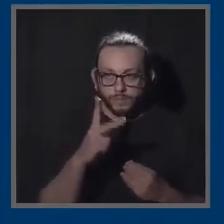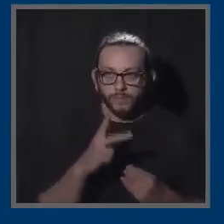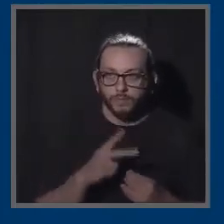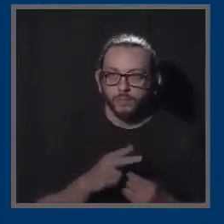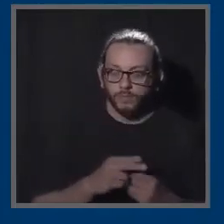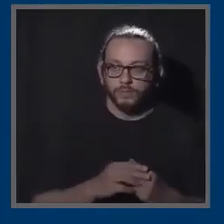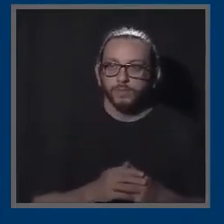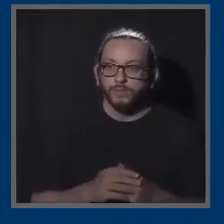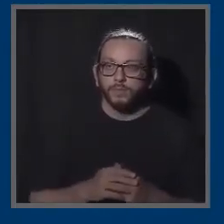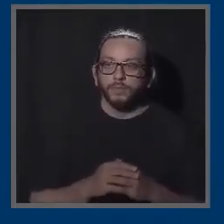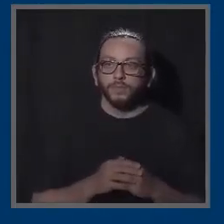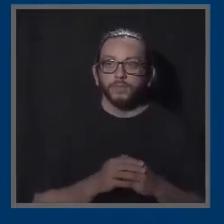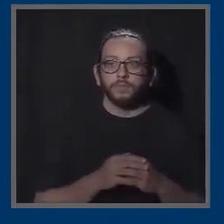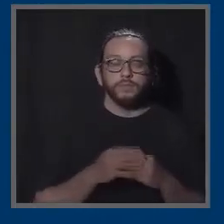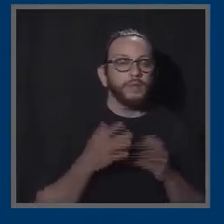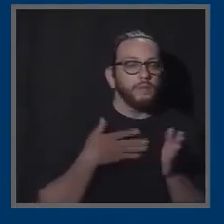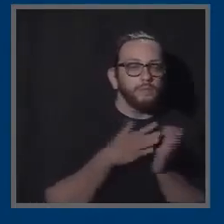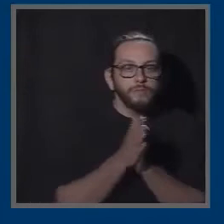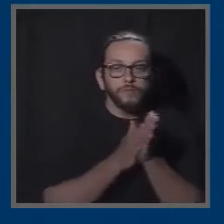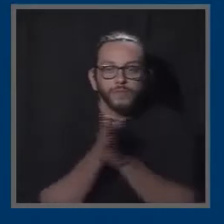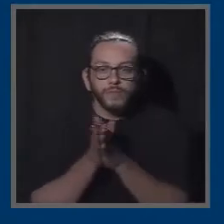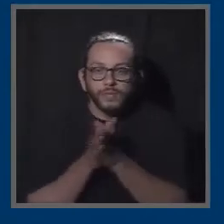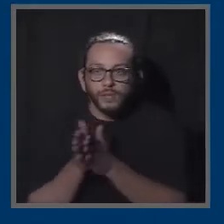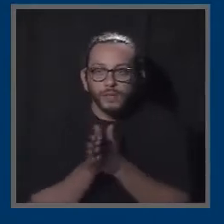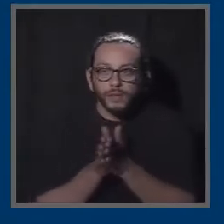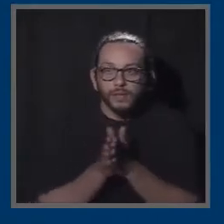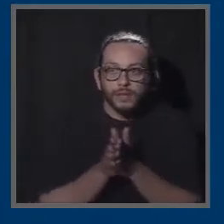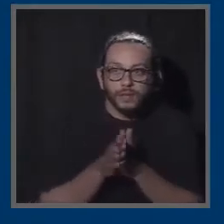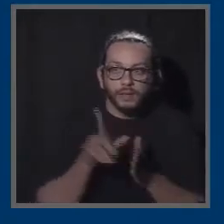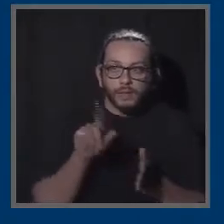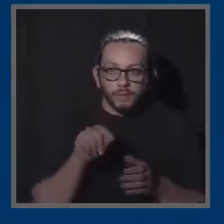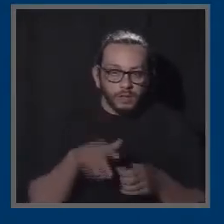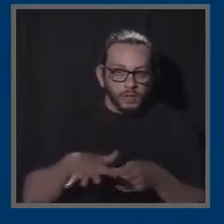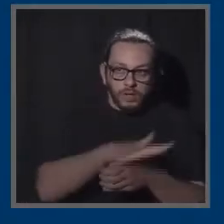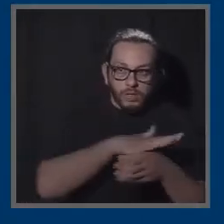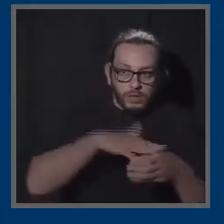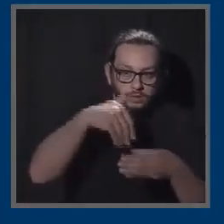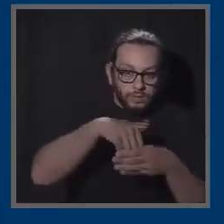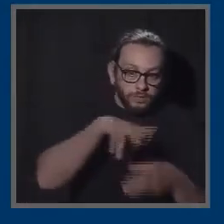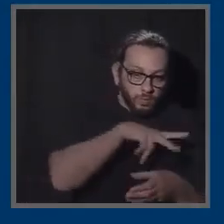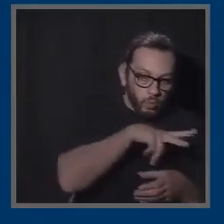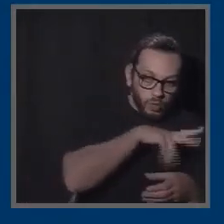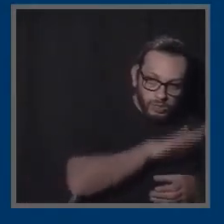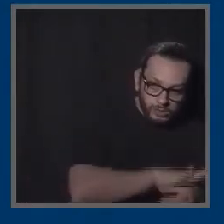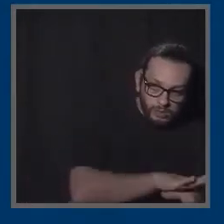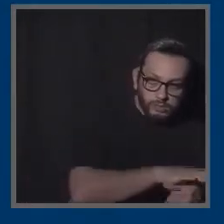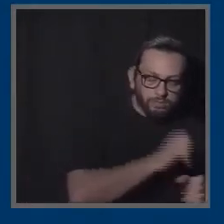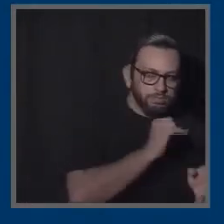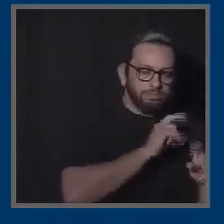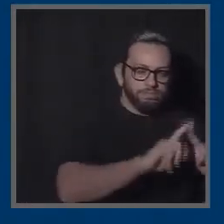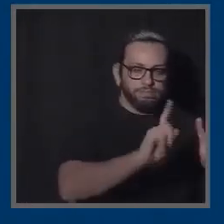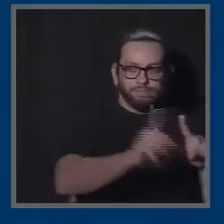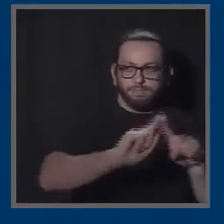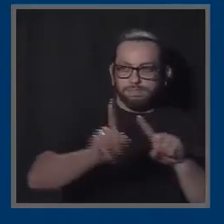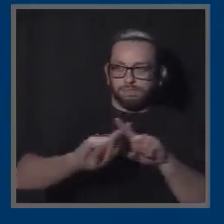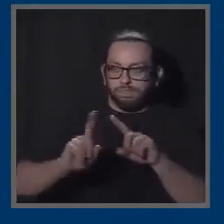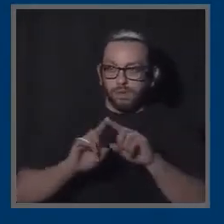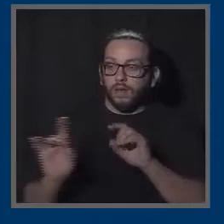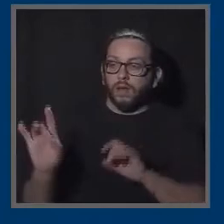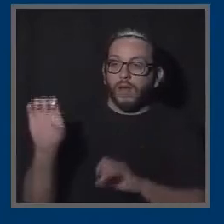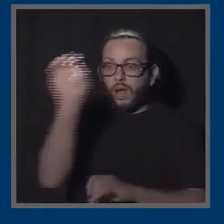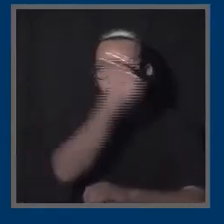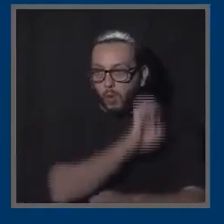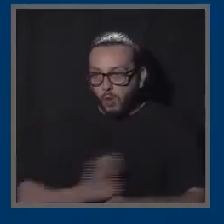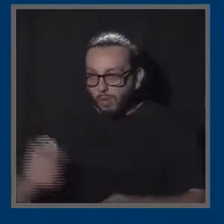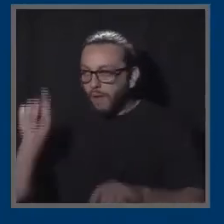it's being used in the Portuguese context and elsewhere across Europe. So I'm just going to share my slides